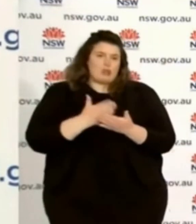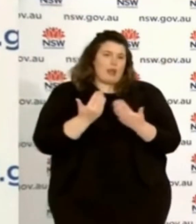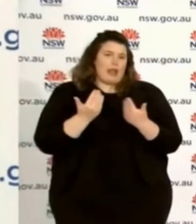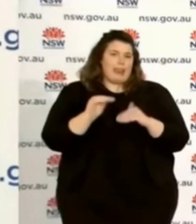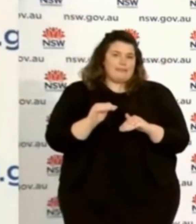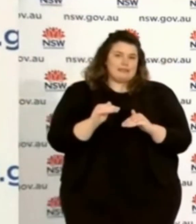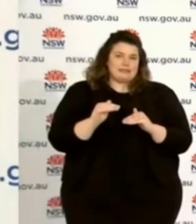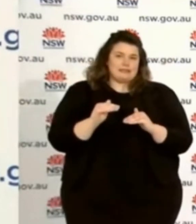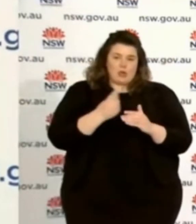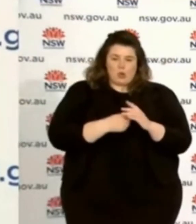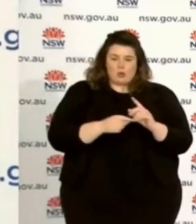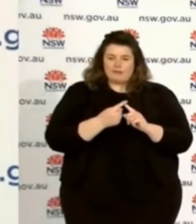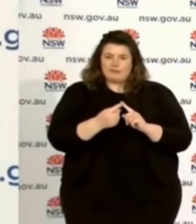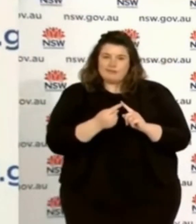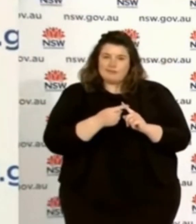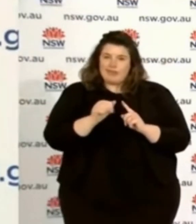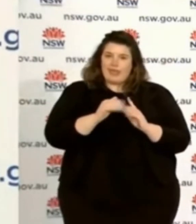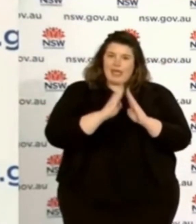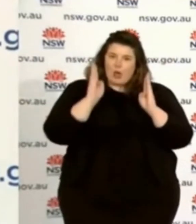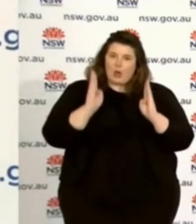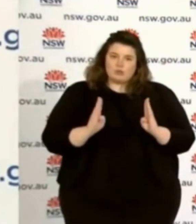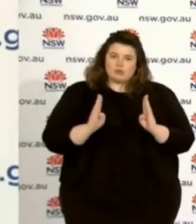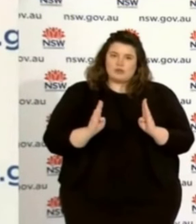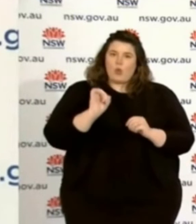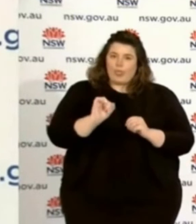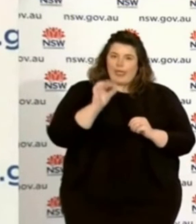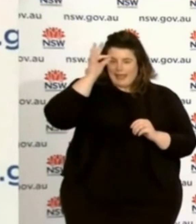only to a radius outside their home or within that area. Now, these